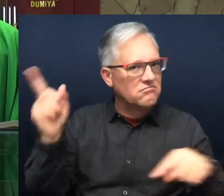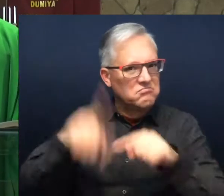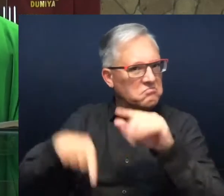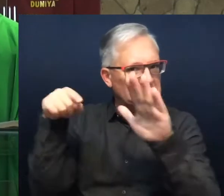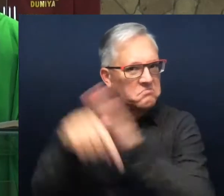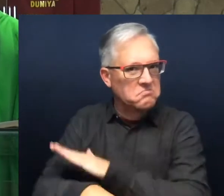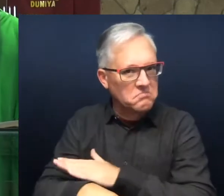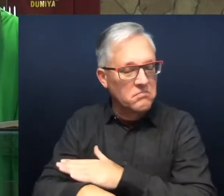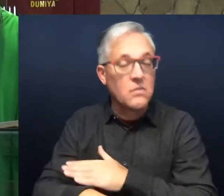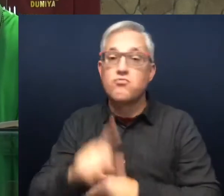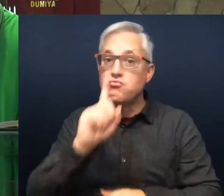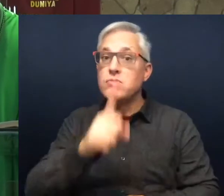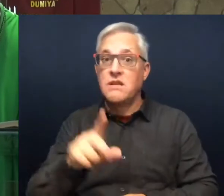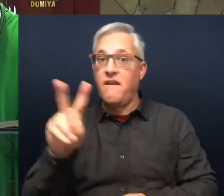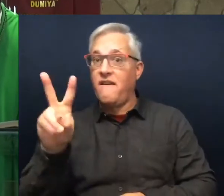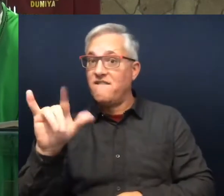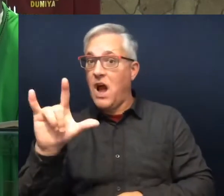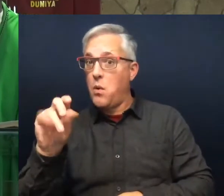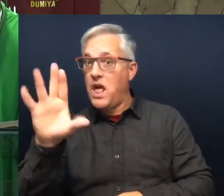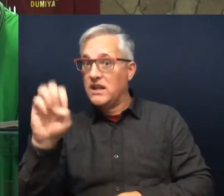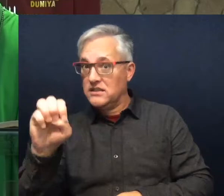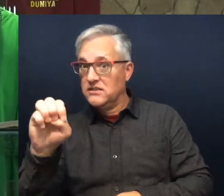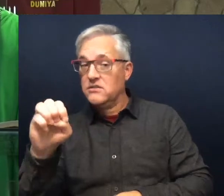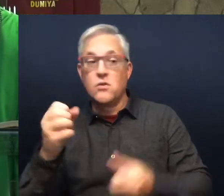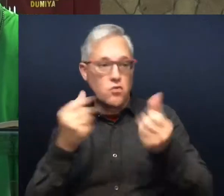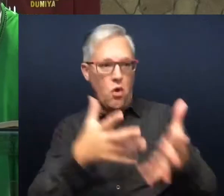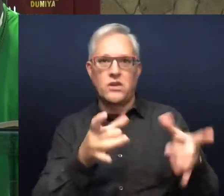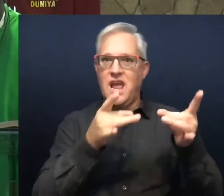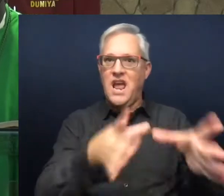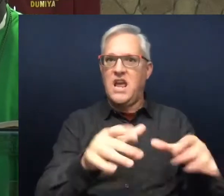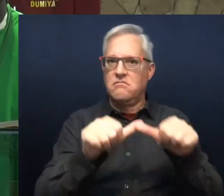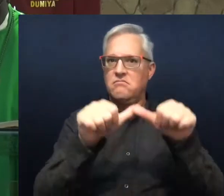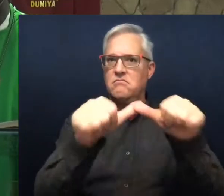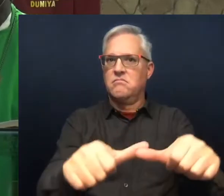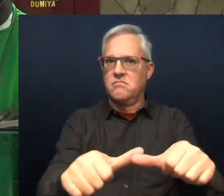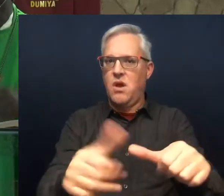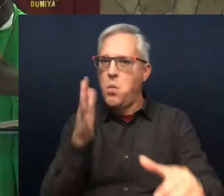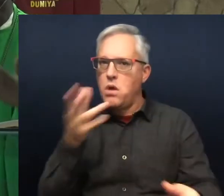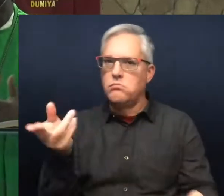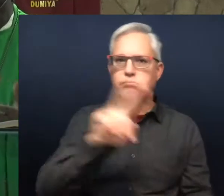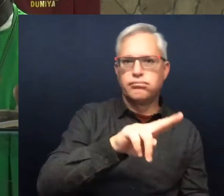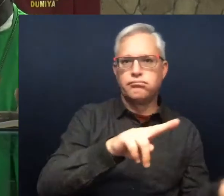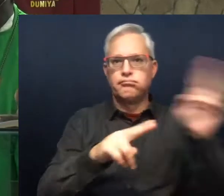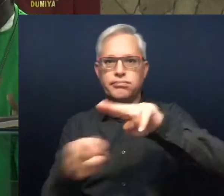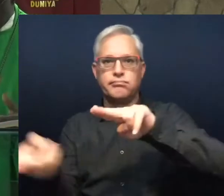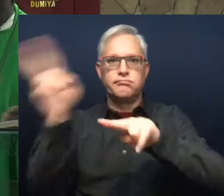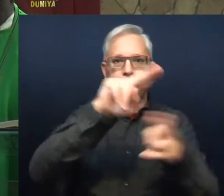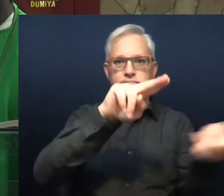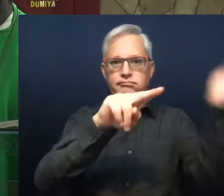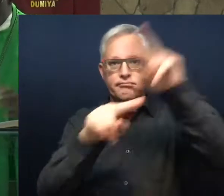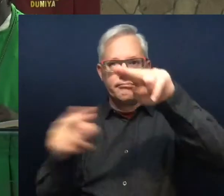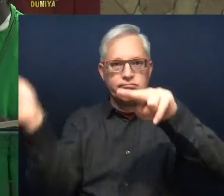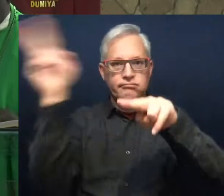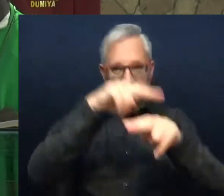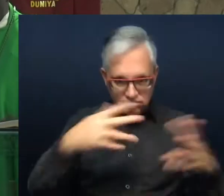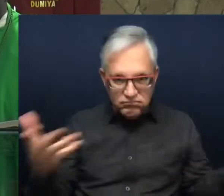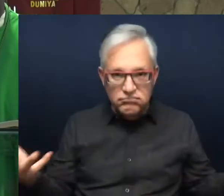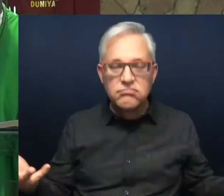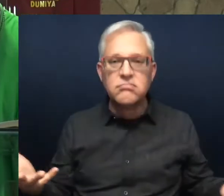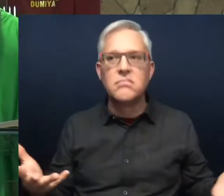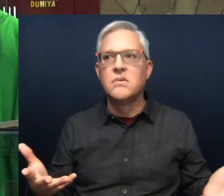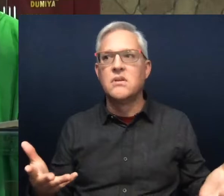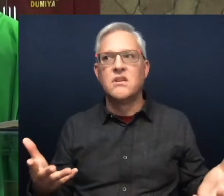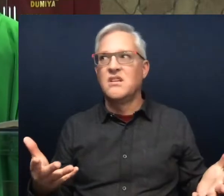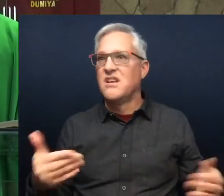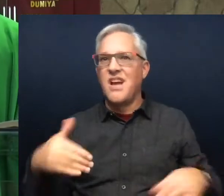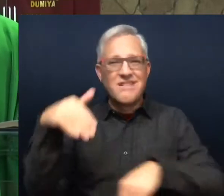violence merely increases hate. Returning violence for violence multiplies violence, adding deeper darkness